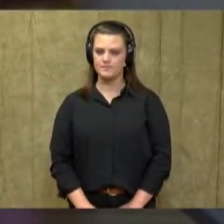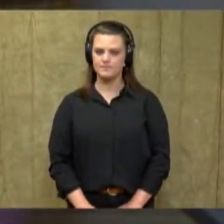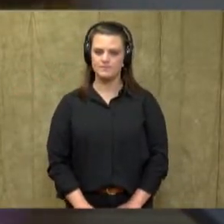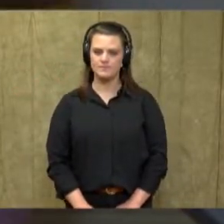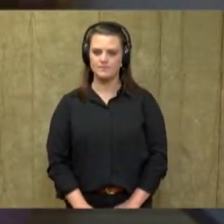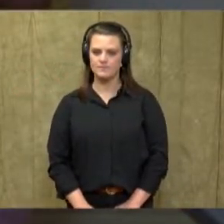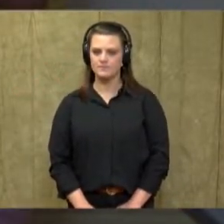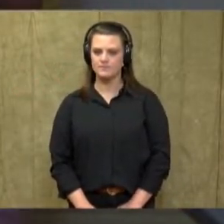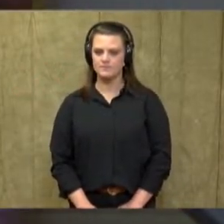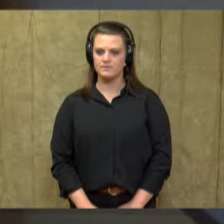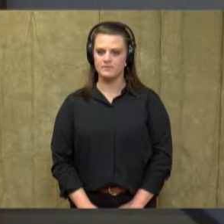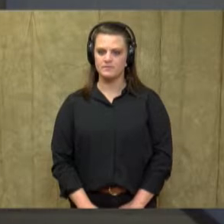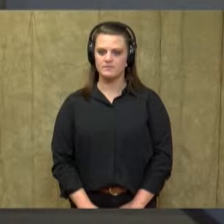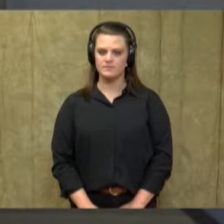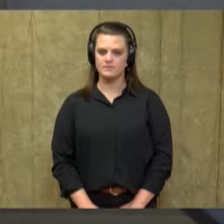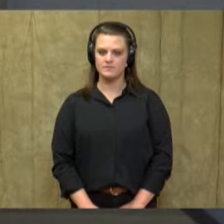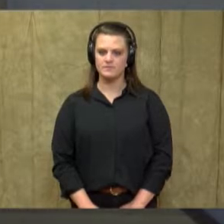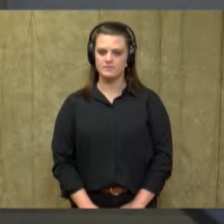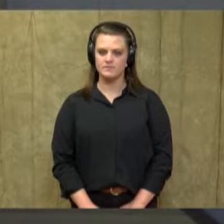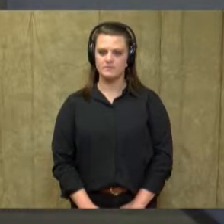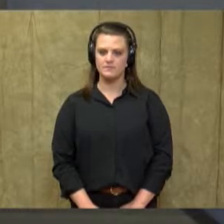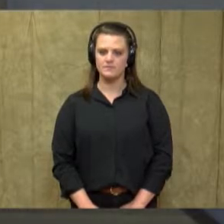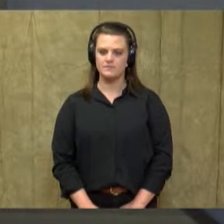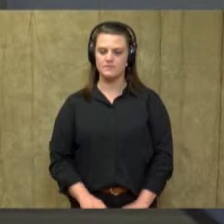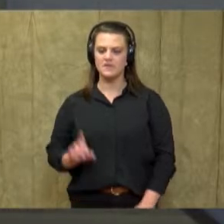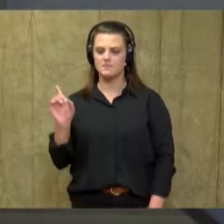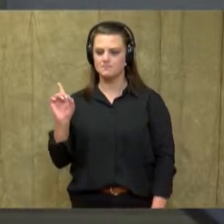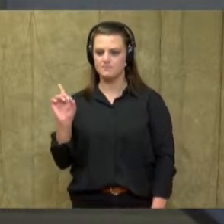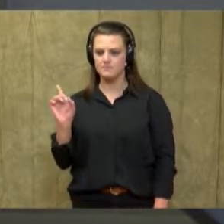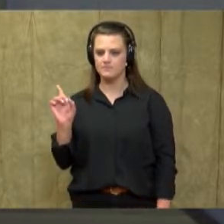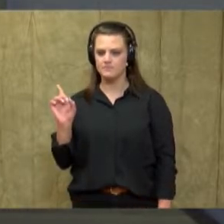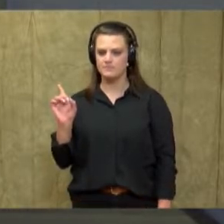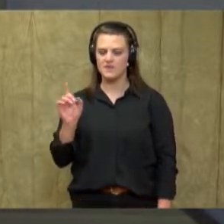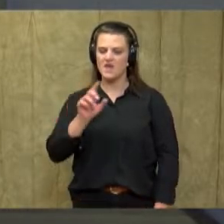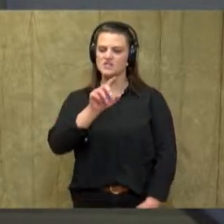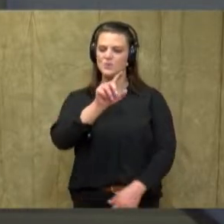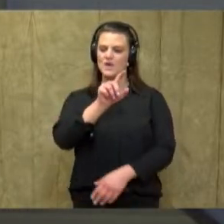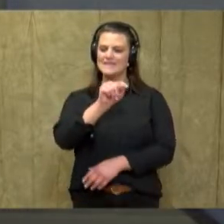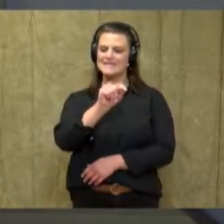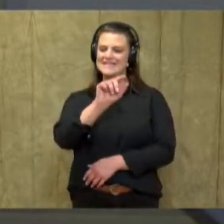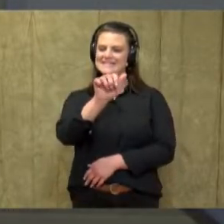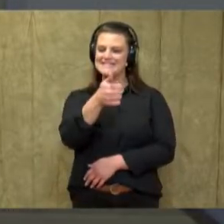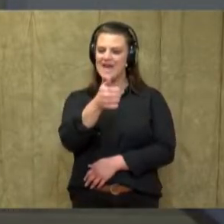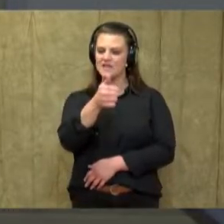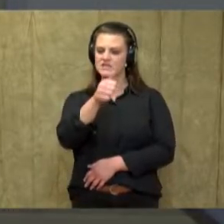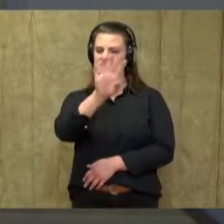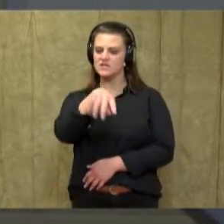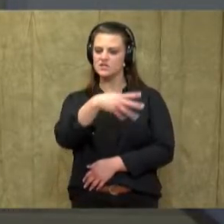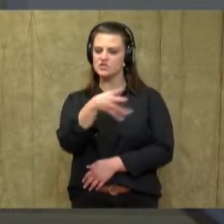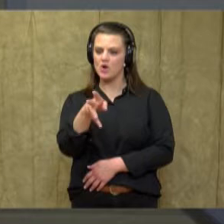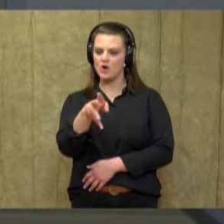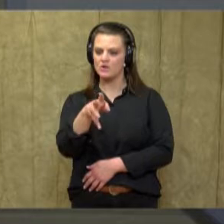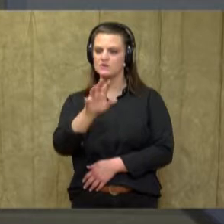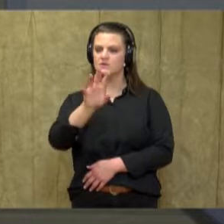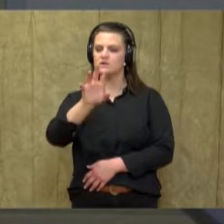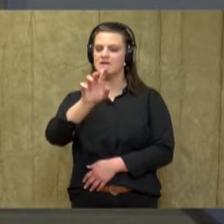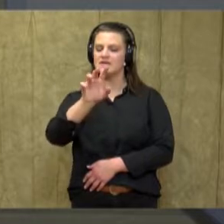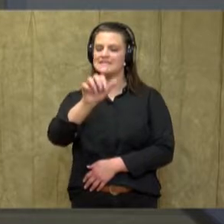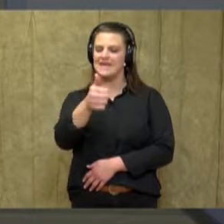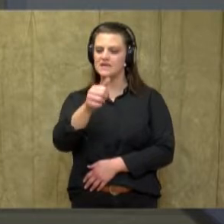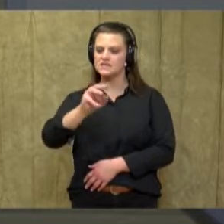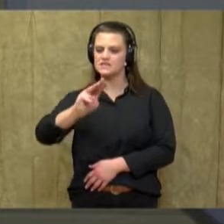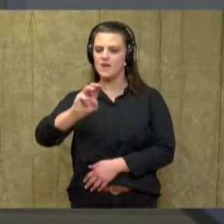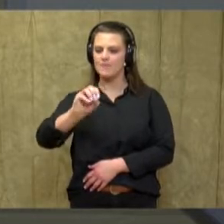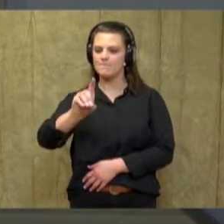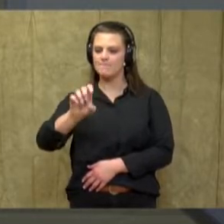All right, so let's look at our tens chart over here, our tens model, sorry. So